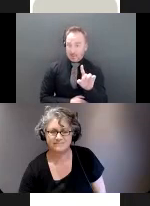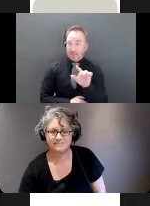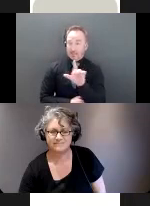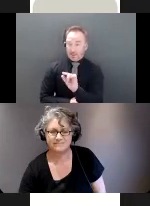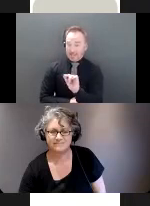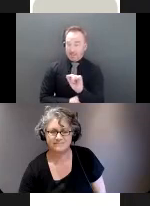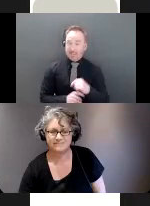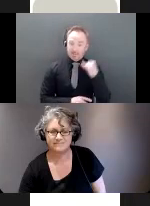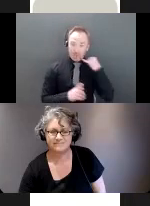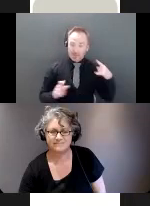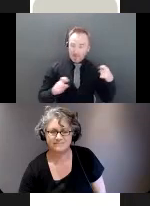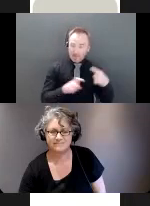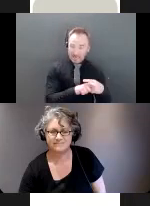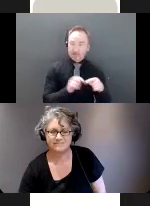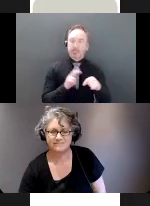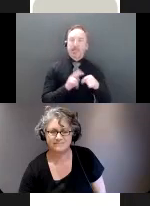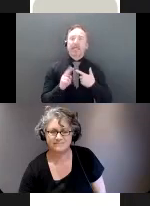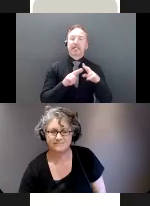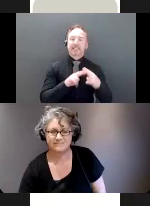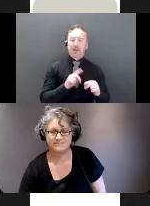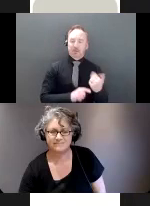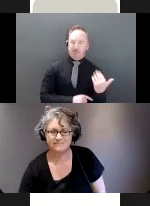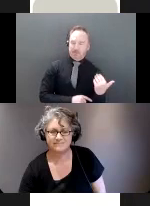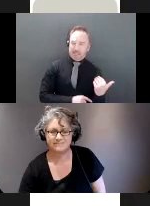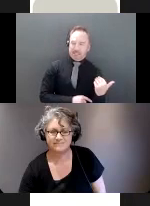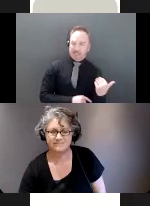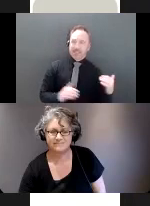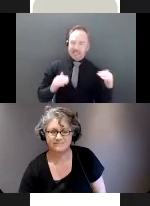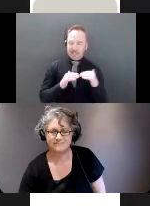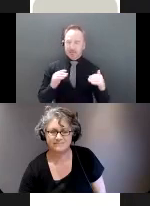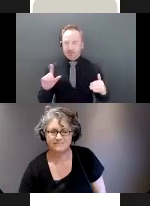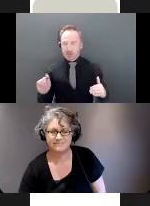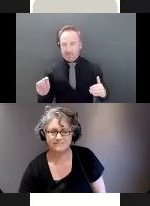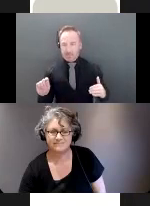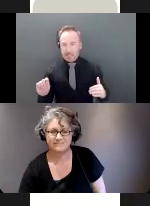a complex case might include multiple perpetrators,